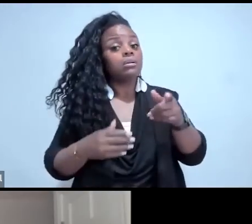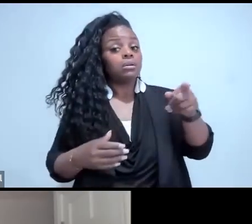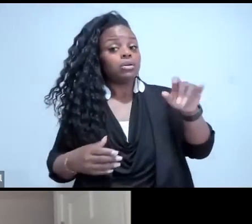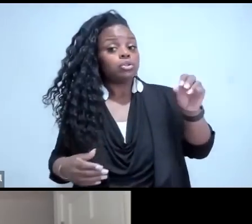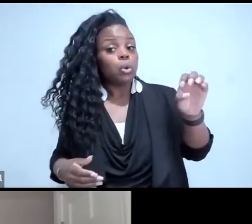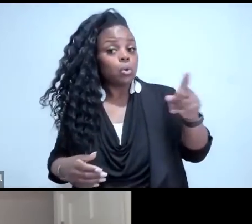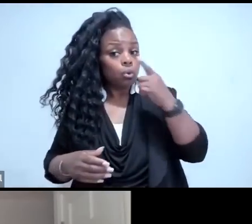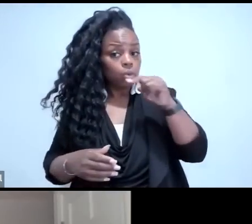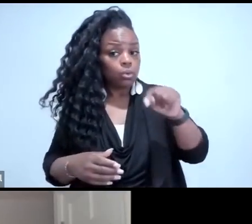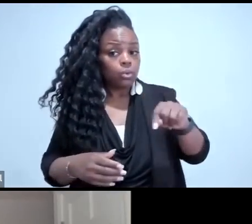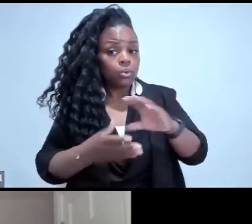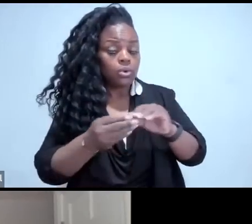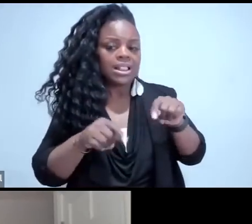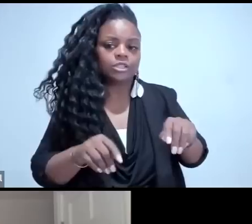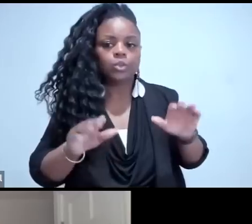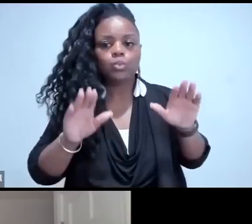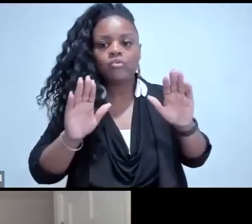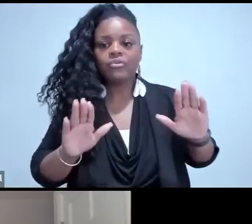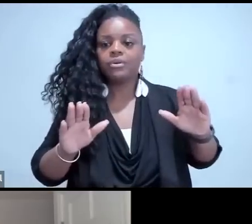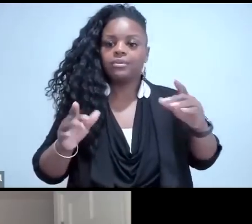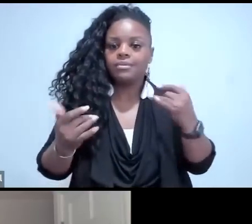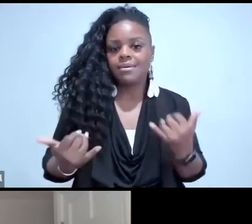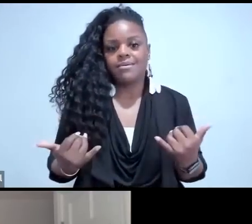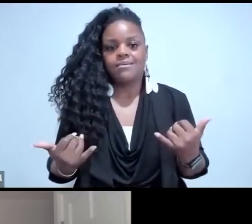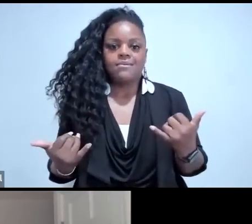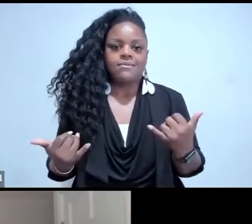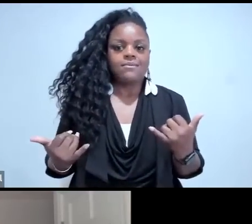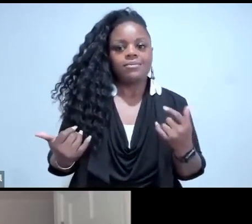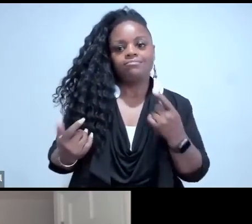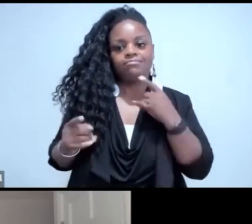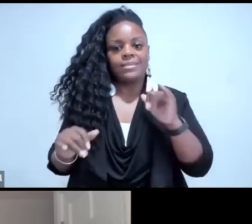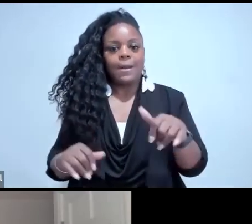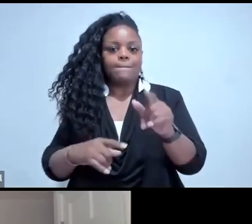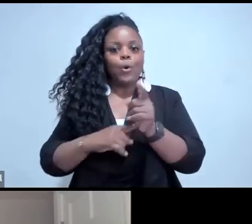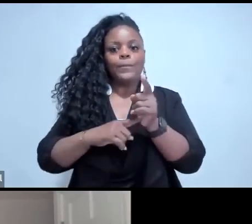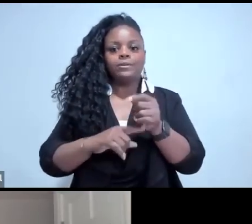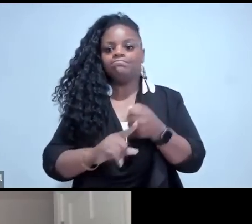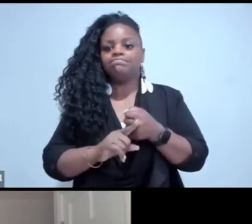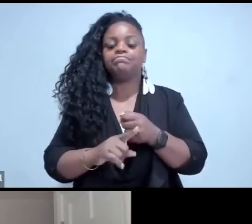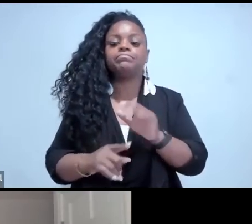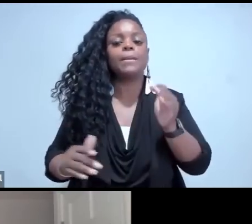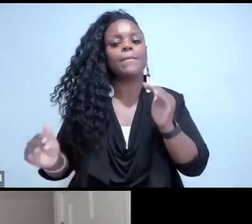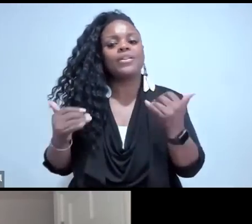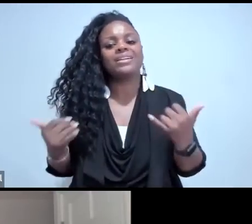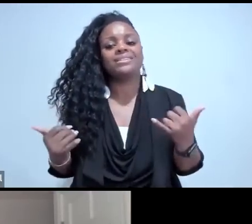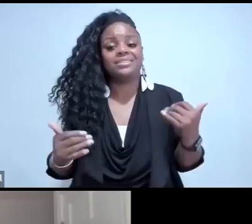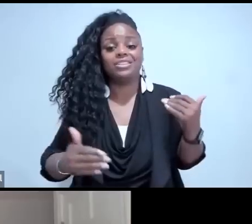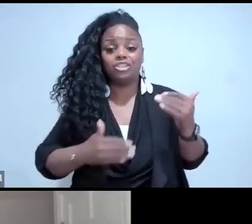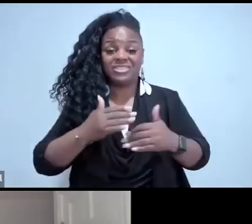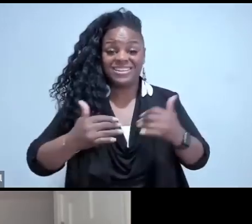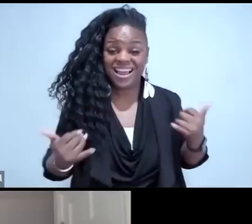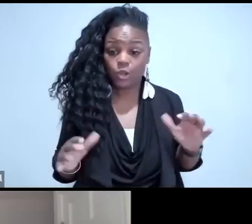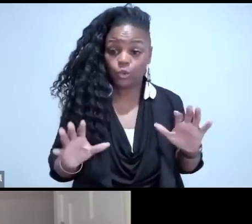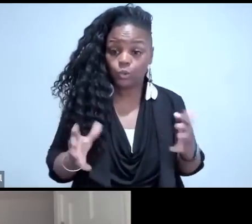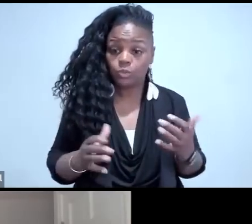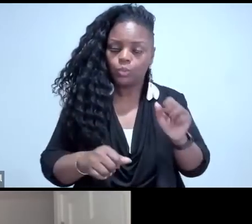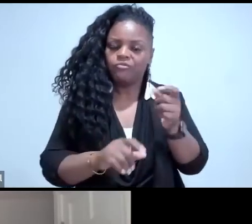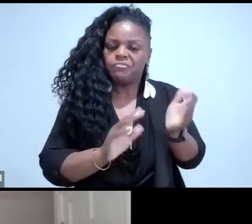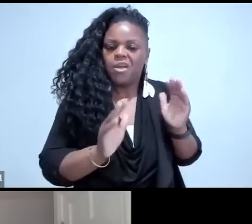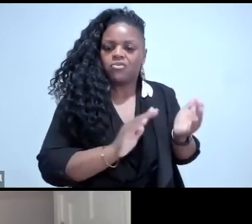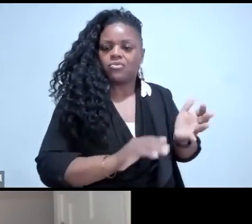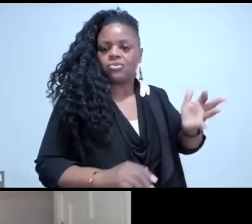generation of workers to, let's say, the generation of workers in the 1930s, which is, you know, the period of this great union